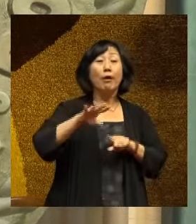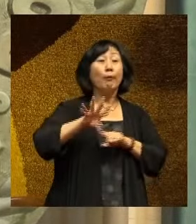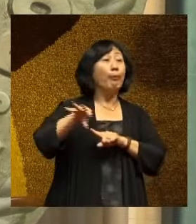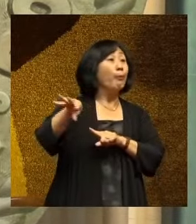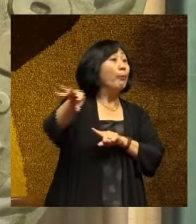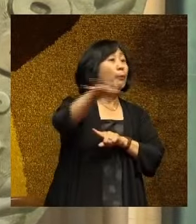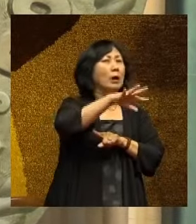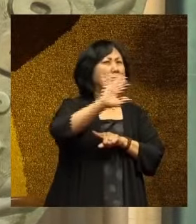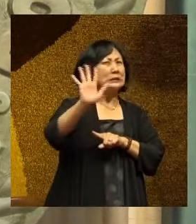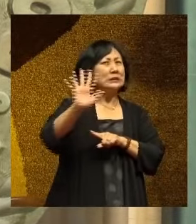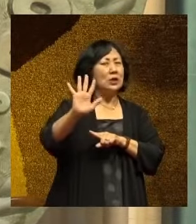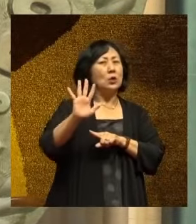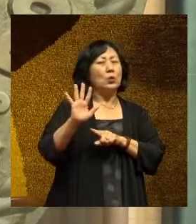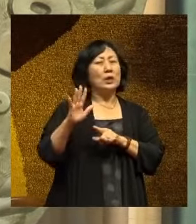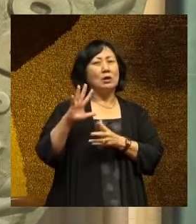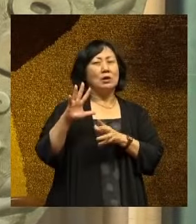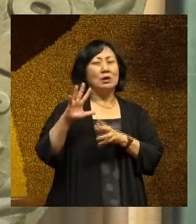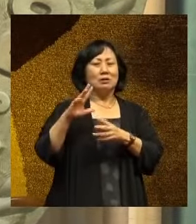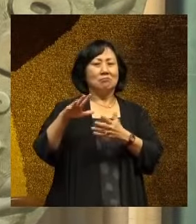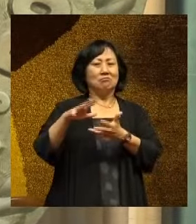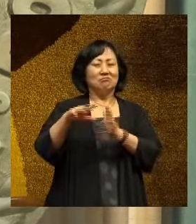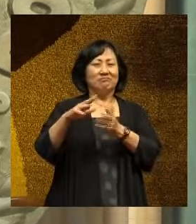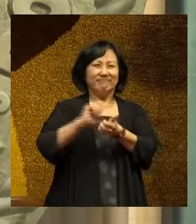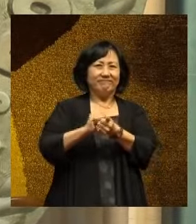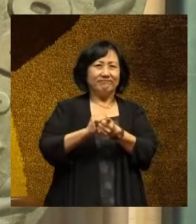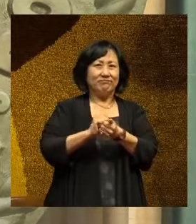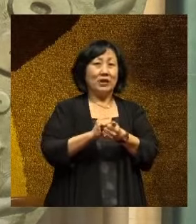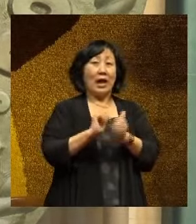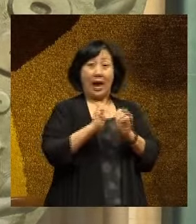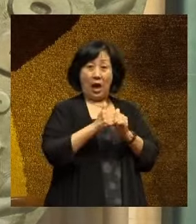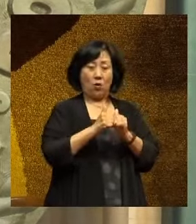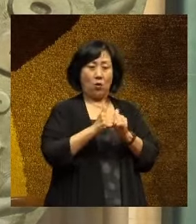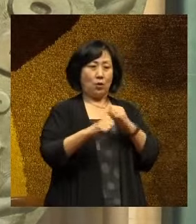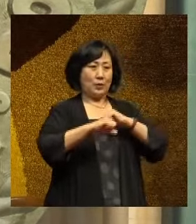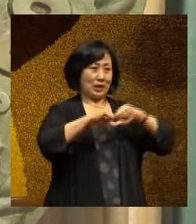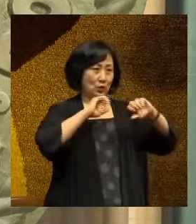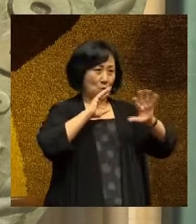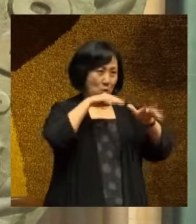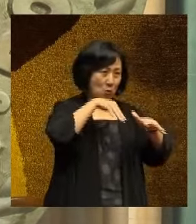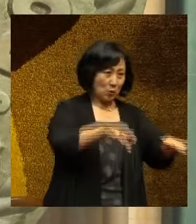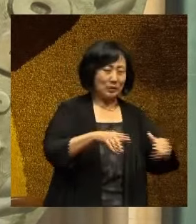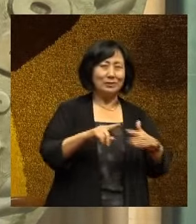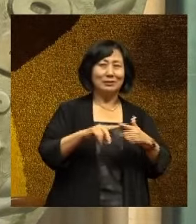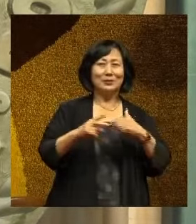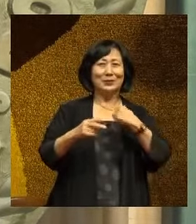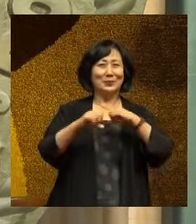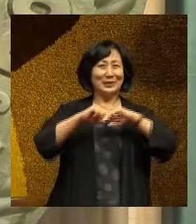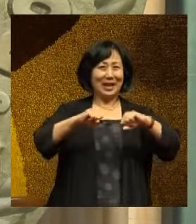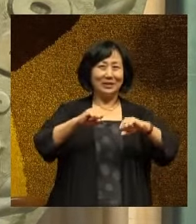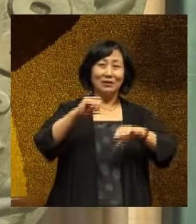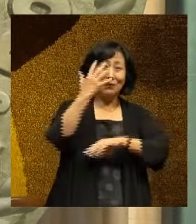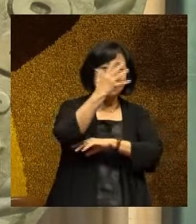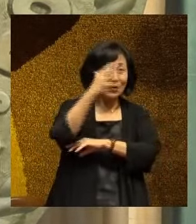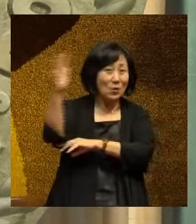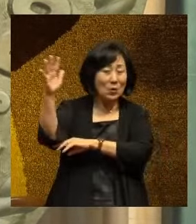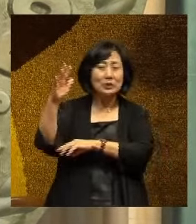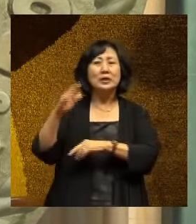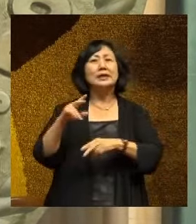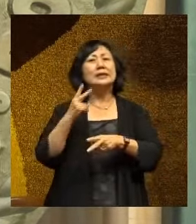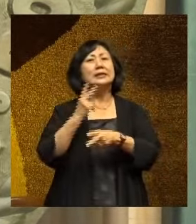We'll do that by protecting our oceans, expanding our native forests, and supporting sustainable